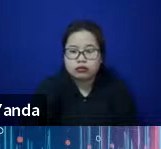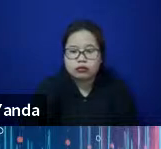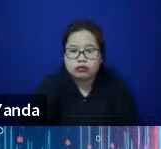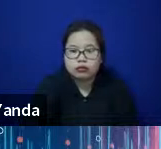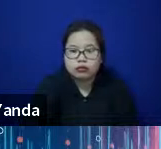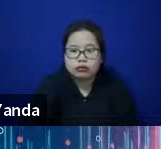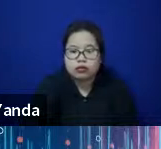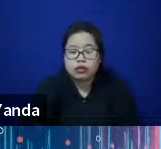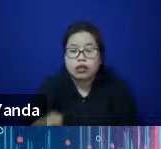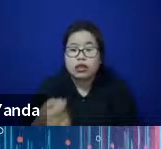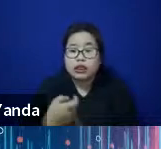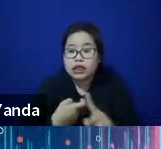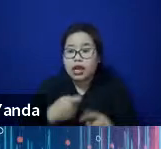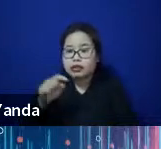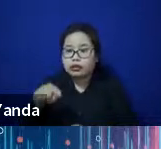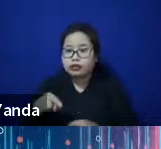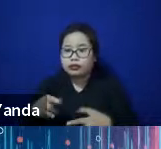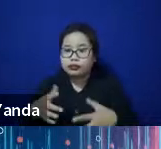there was a